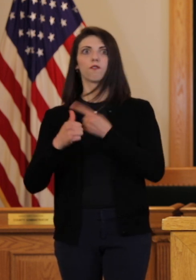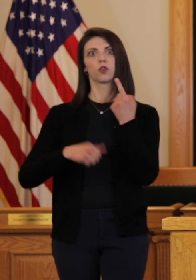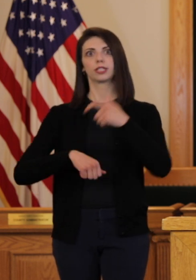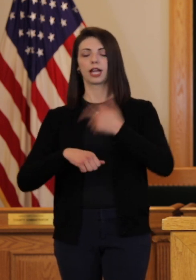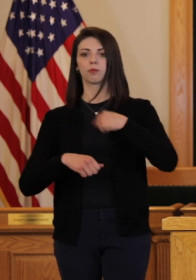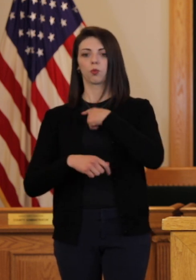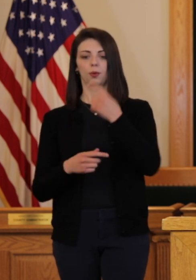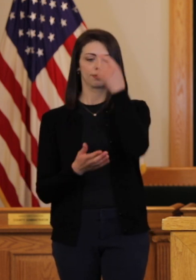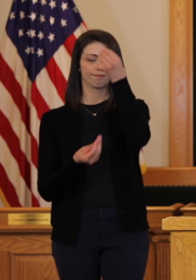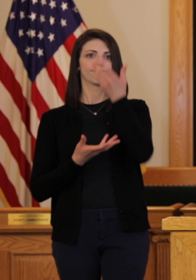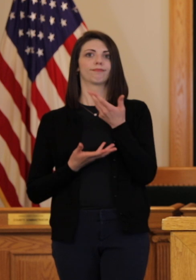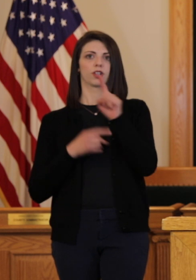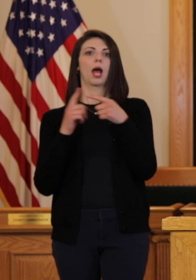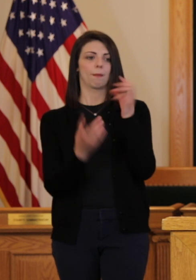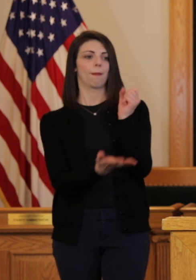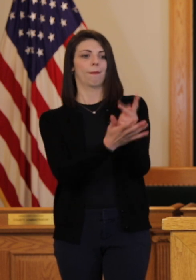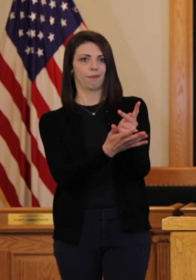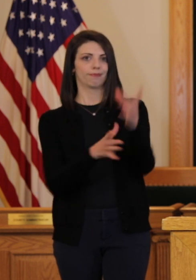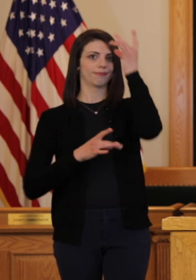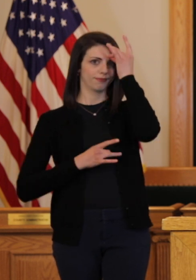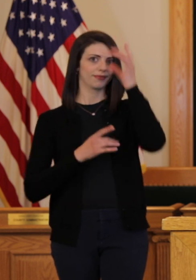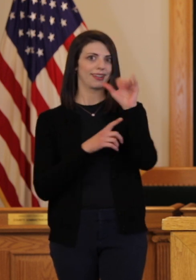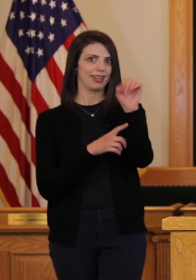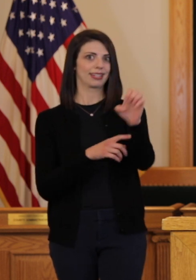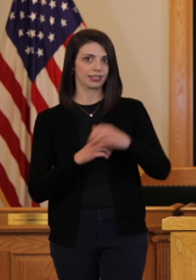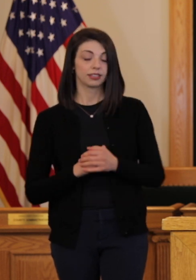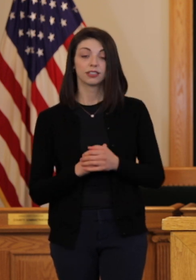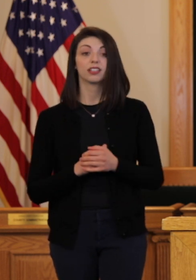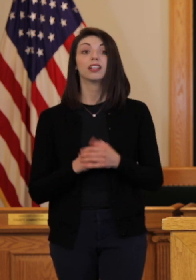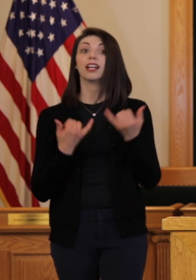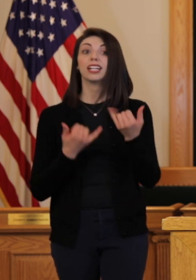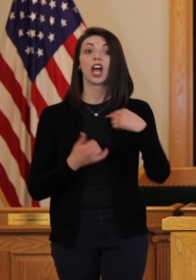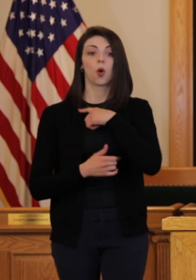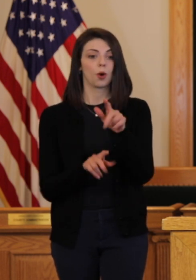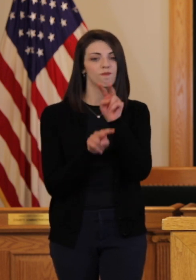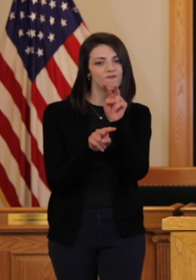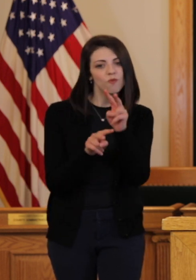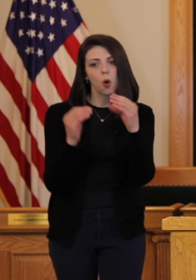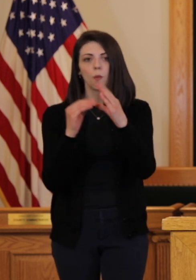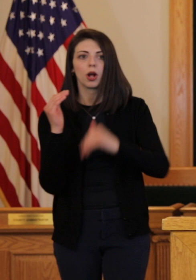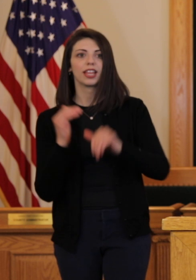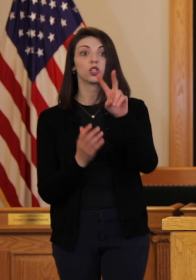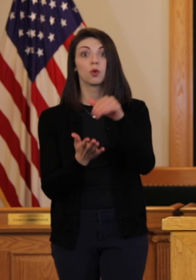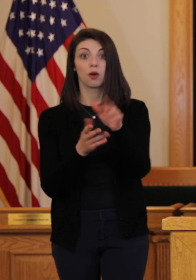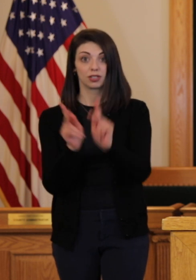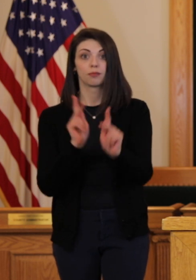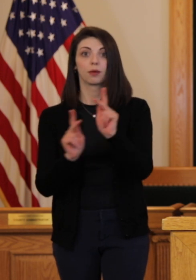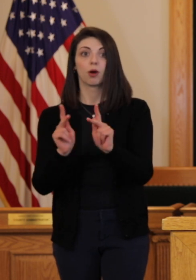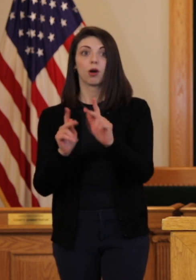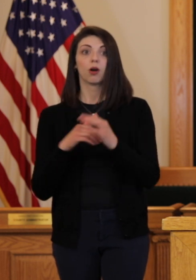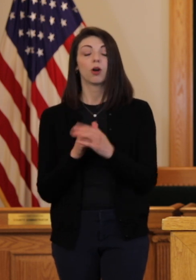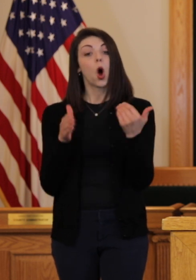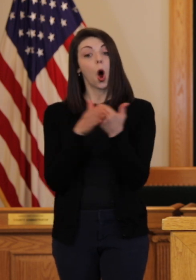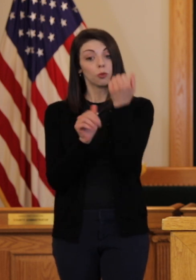March 22nd. Since then, our health department has tracked and monitored more than 2,000 people. Almost all of those who tested